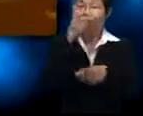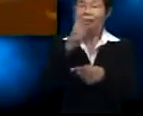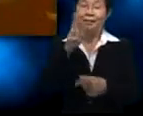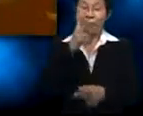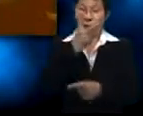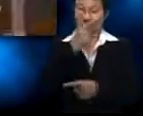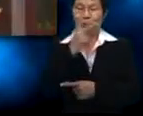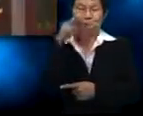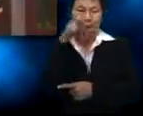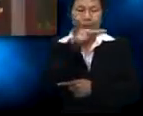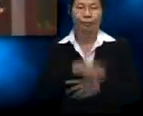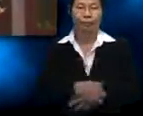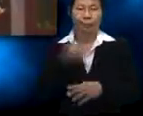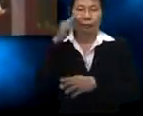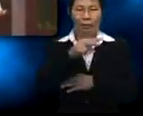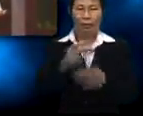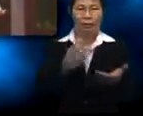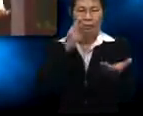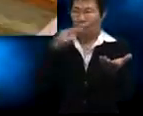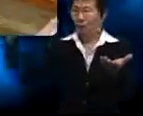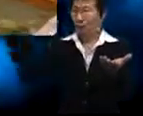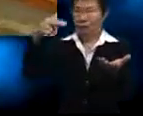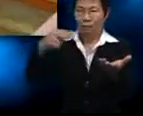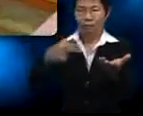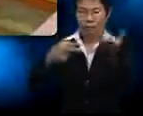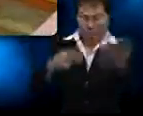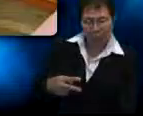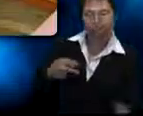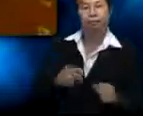see, just watch carefully.